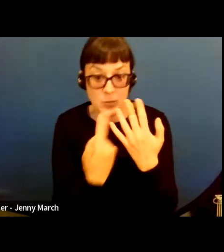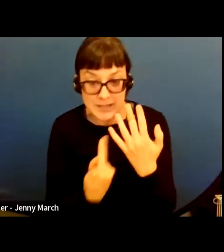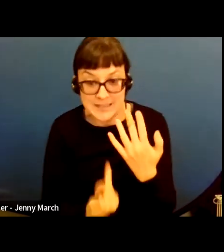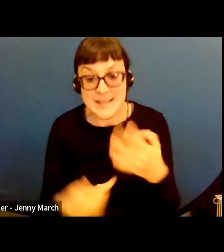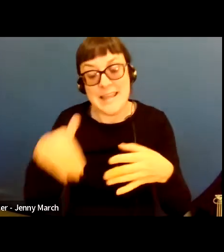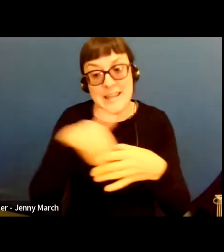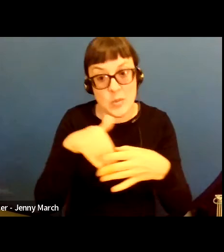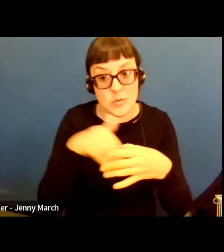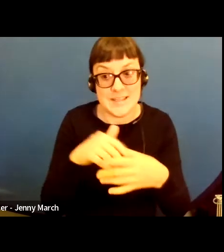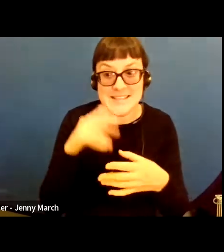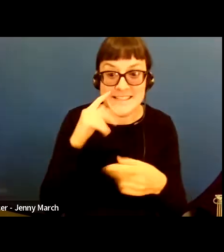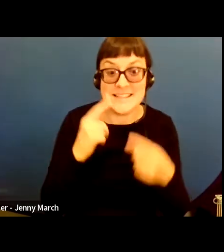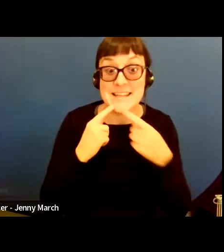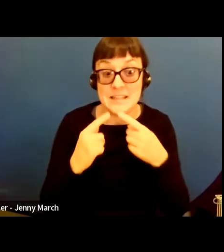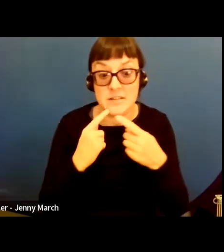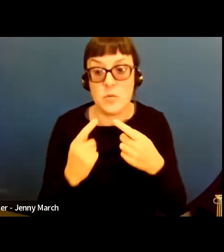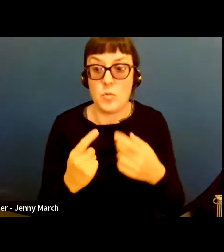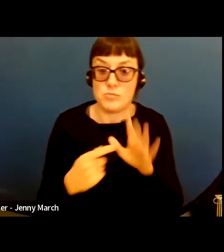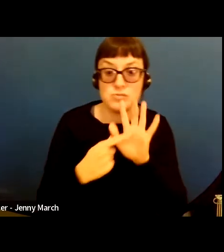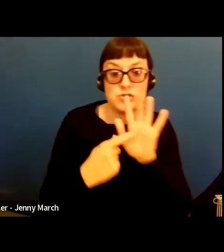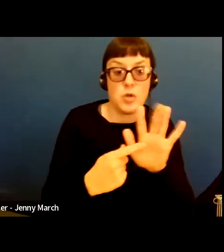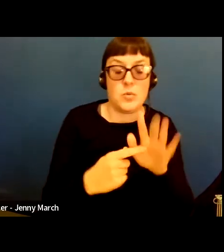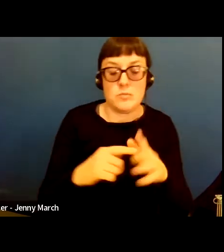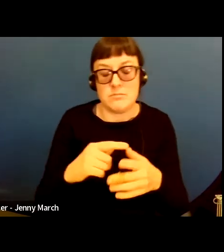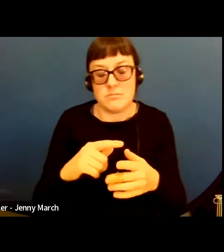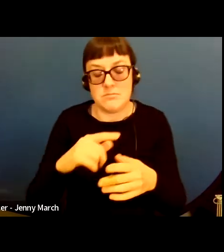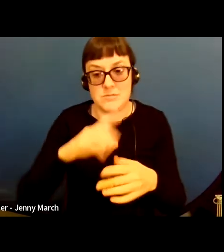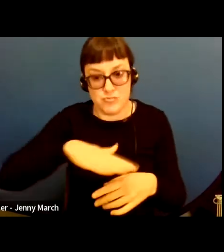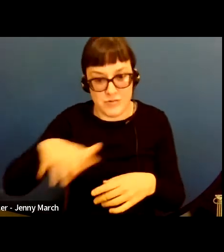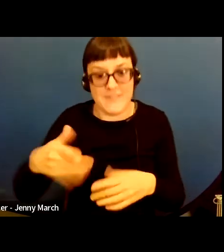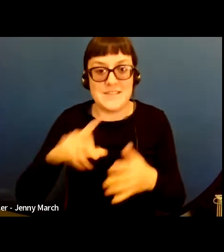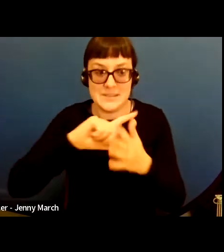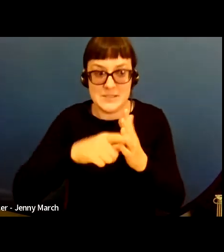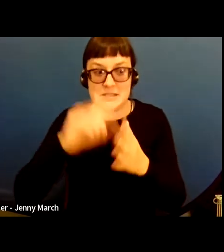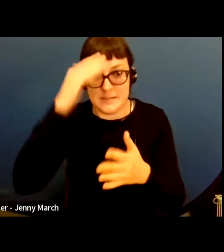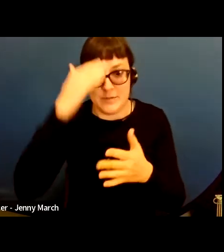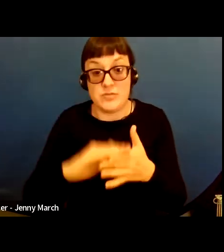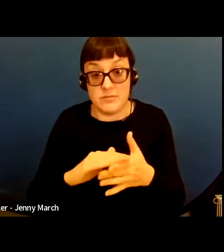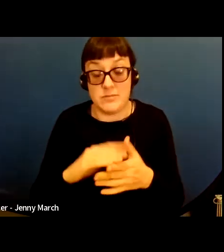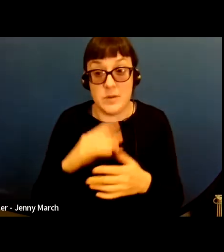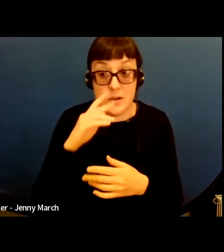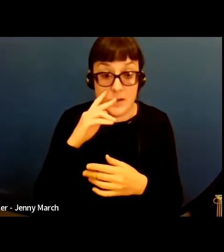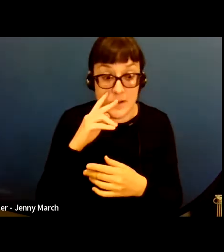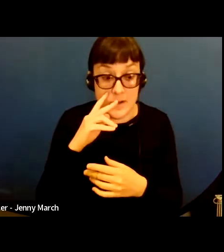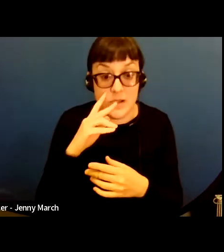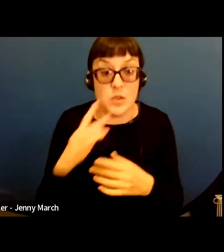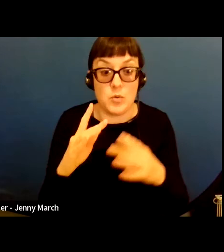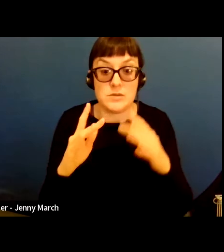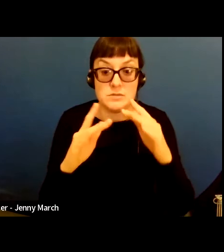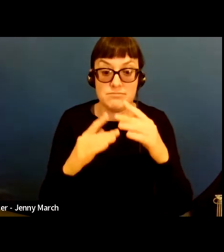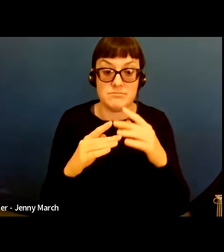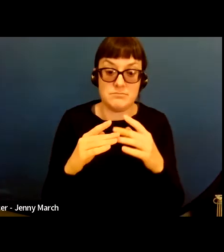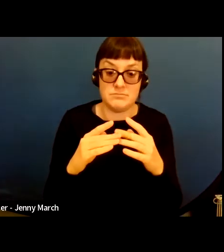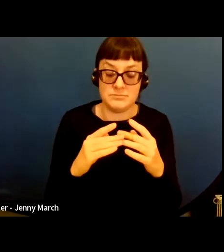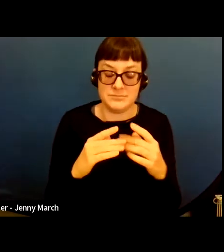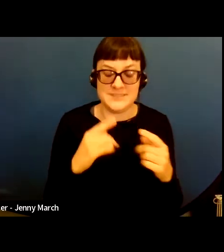well-being of children with disabilities. The report looks at findings from the analysis of global data on children with disabilities across